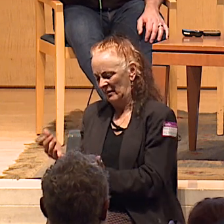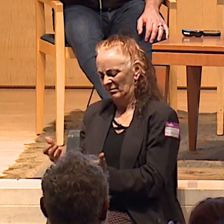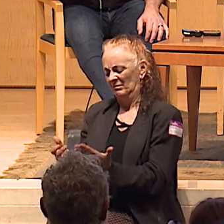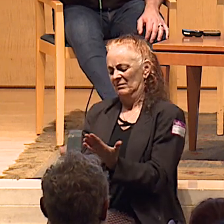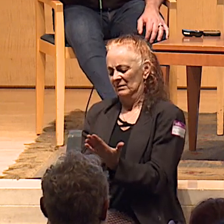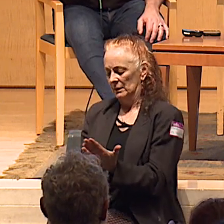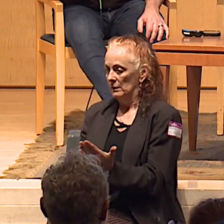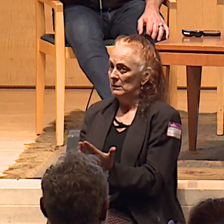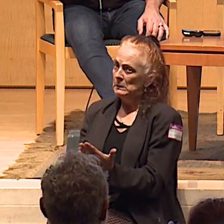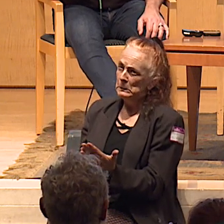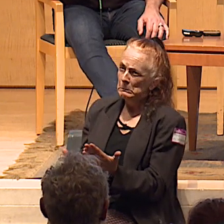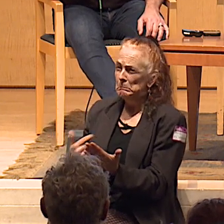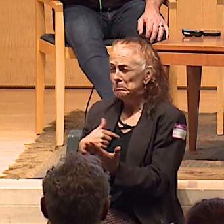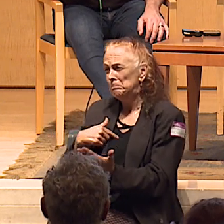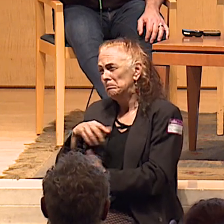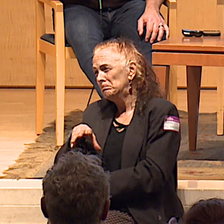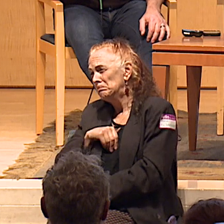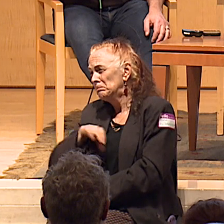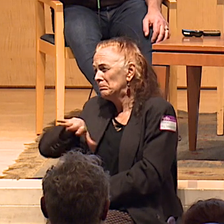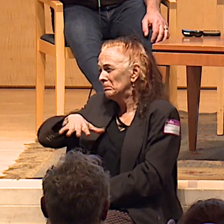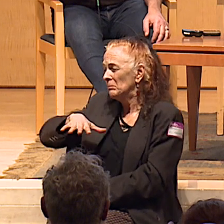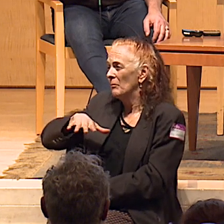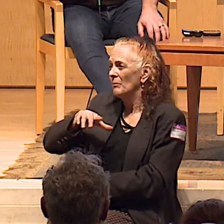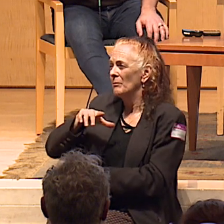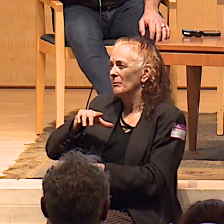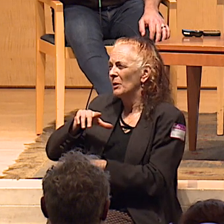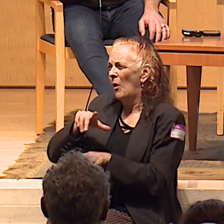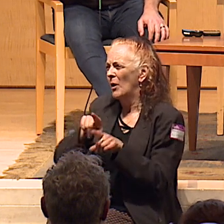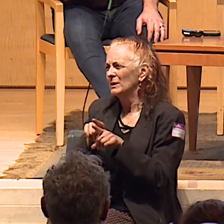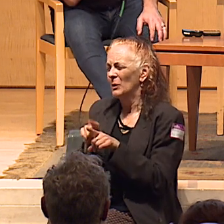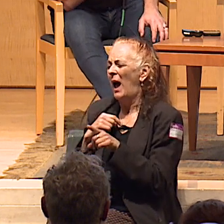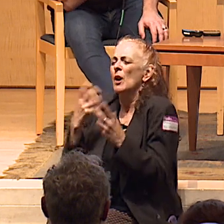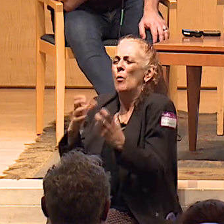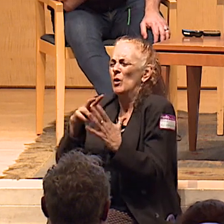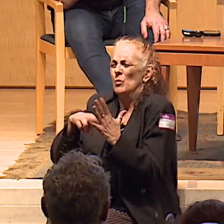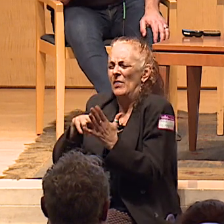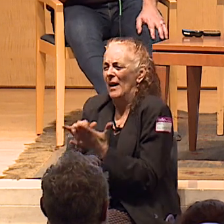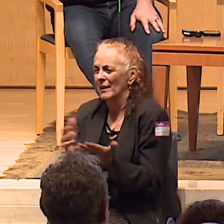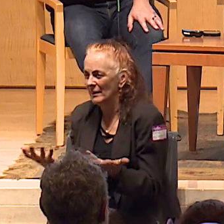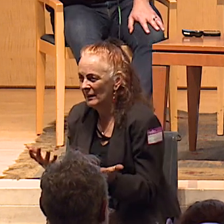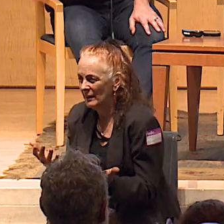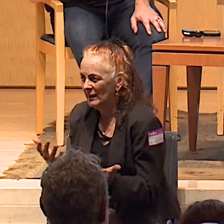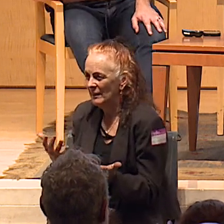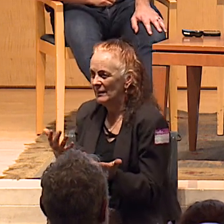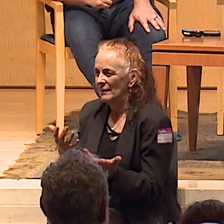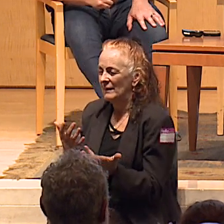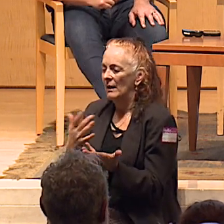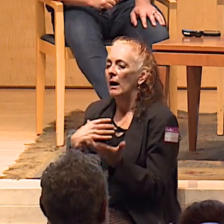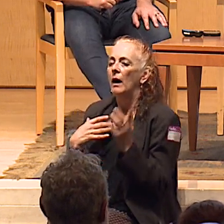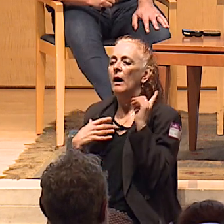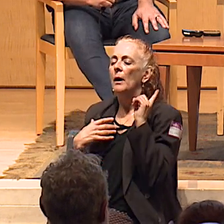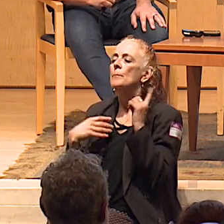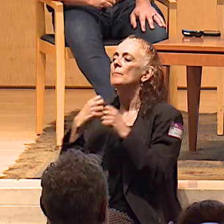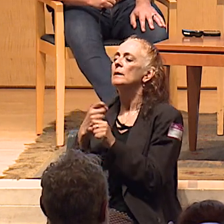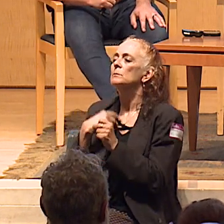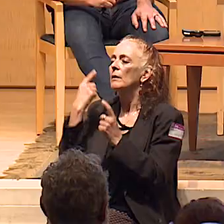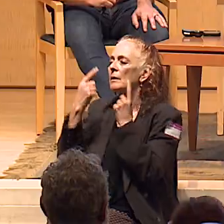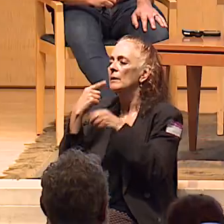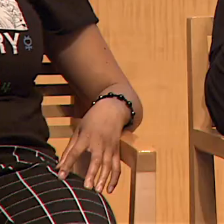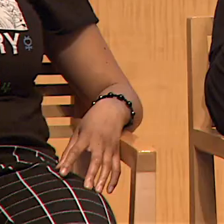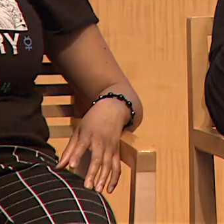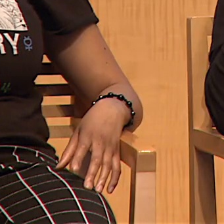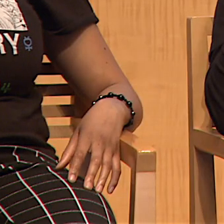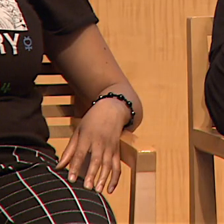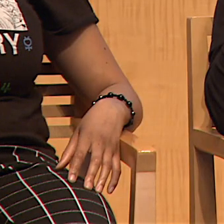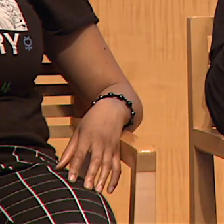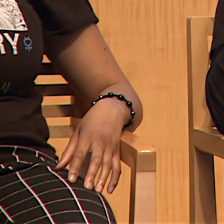I'm okay with that, but it's also a little weird. I don't want to have to read it. I don't know. I'm conflicted about it. It makes me think about, like, Women's Night at